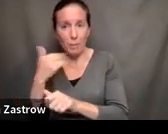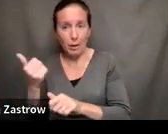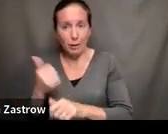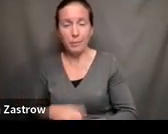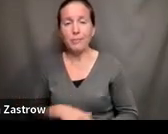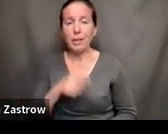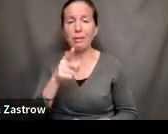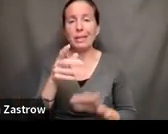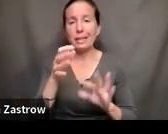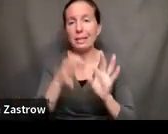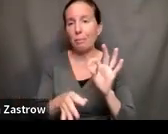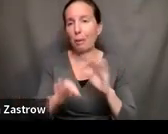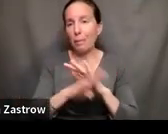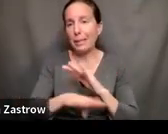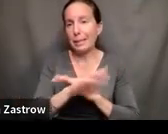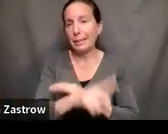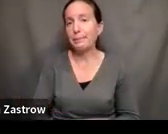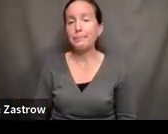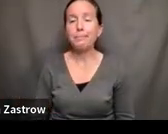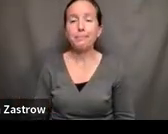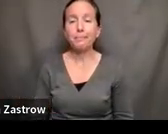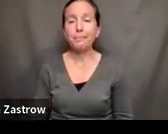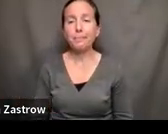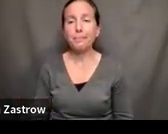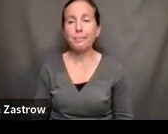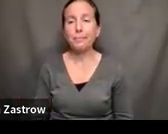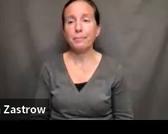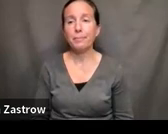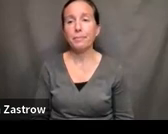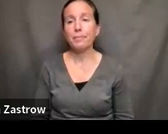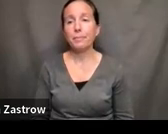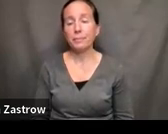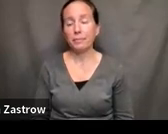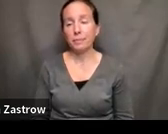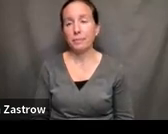basic for this goal. And if you only have